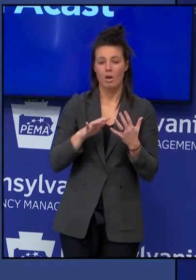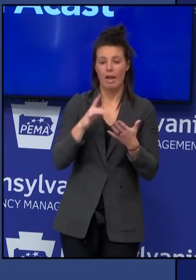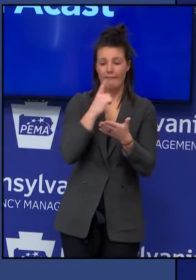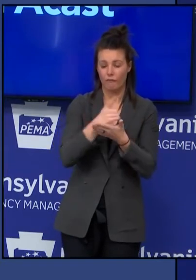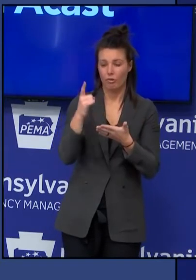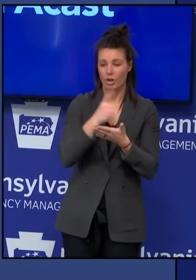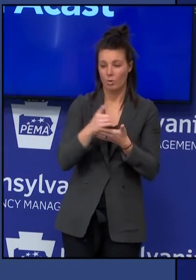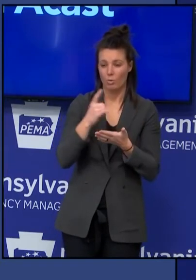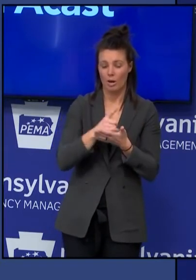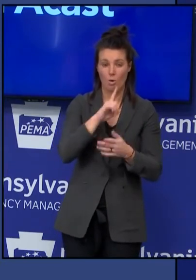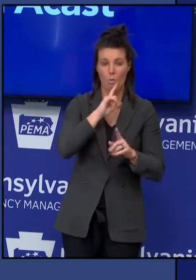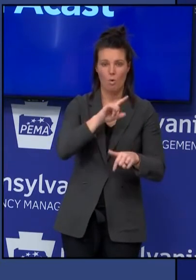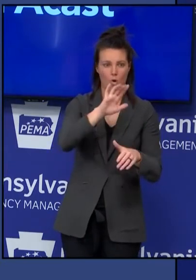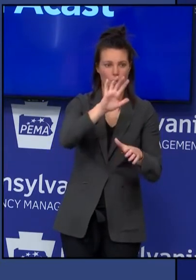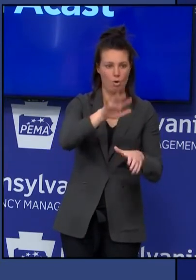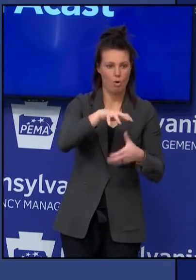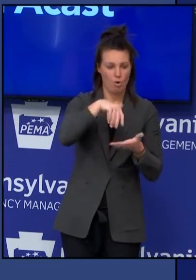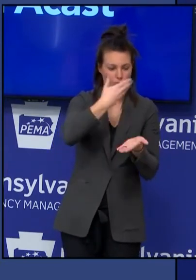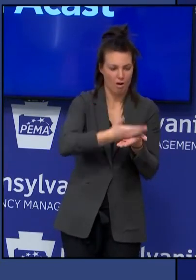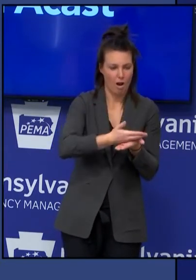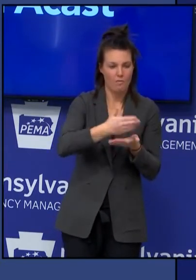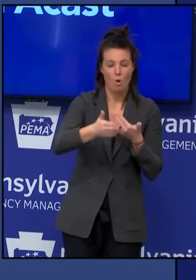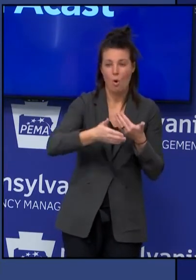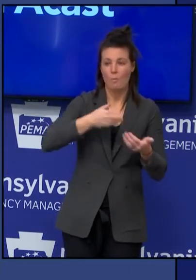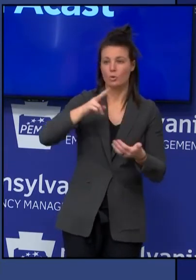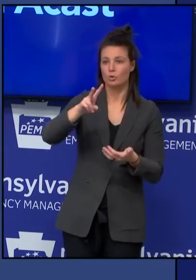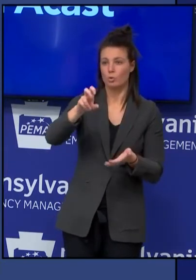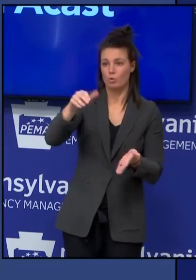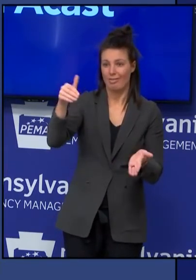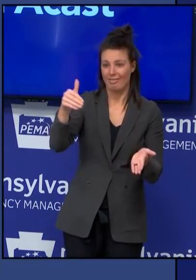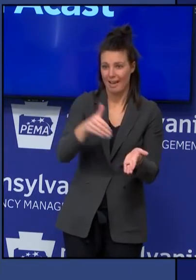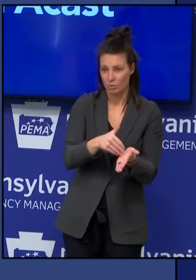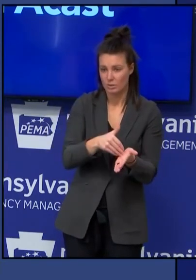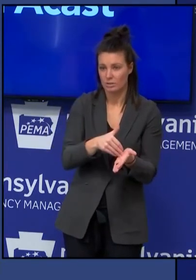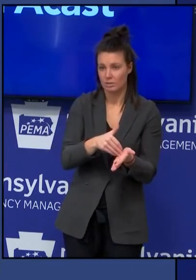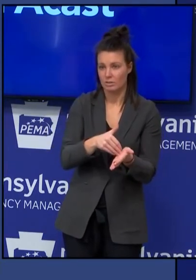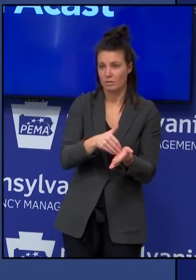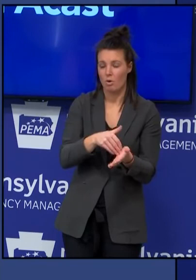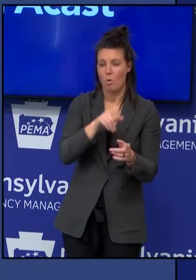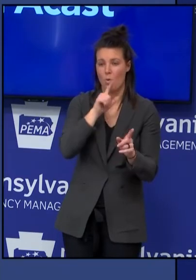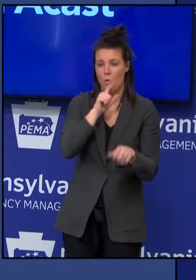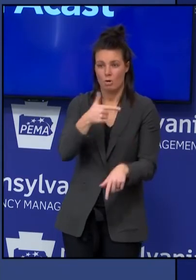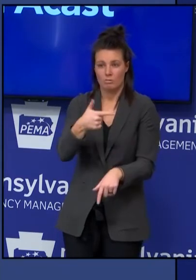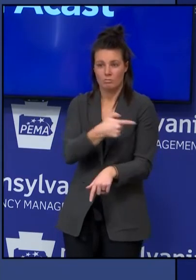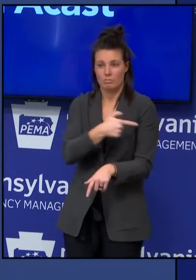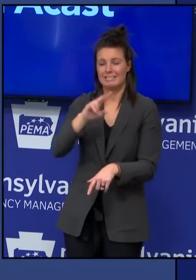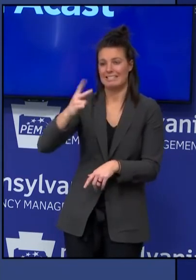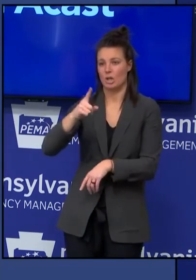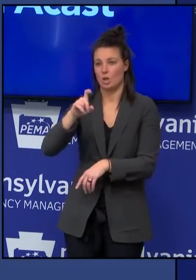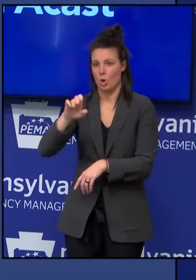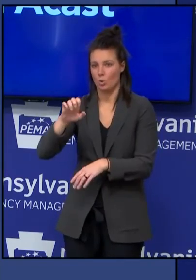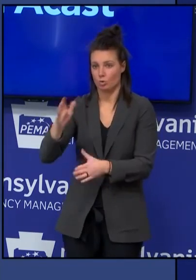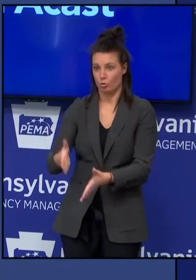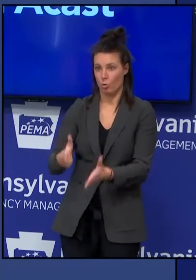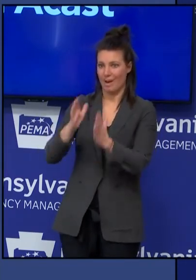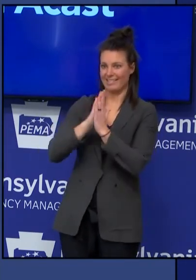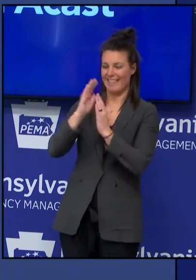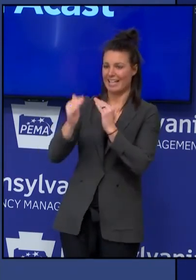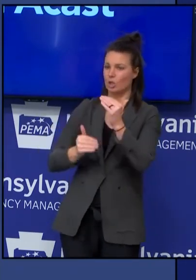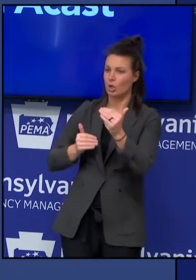in, it was close to 200,000 second doses of Moderna that were requested, which, as we've discussed, is very close to